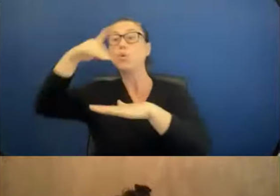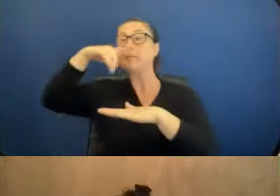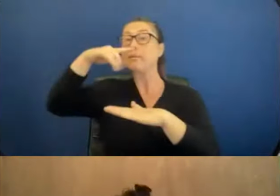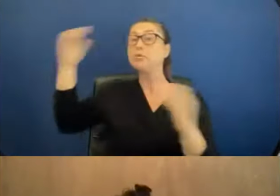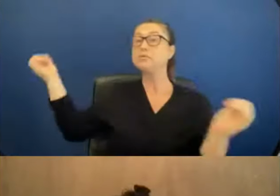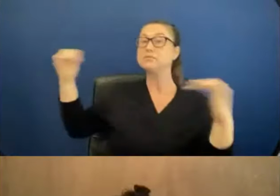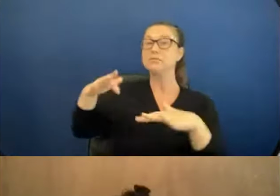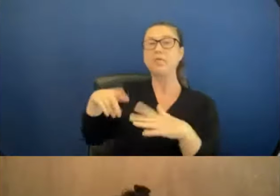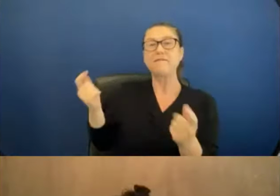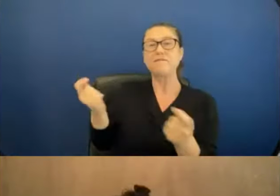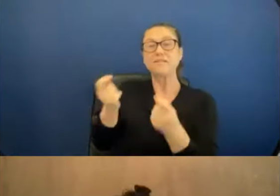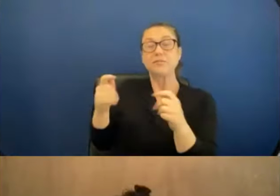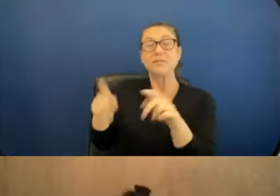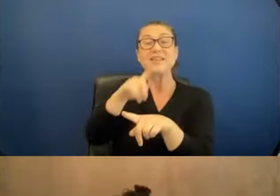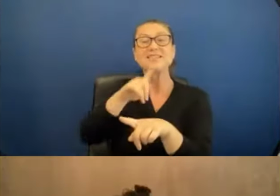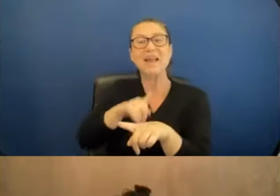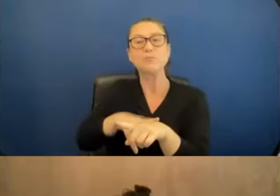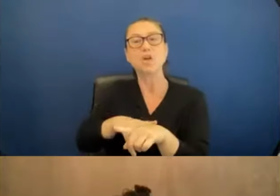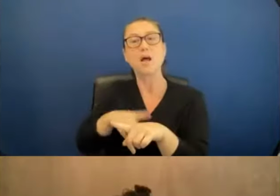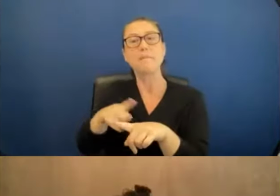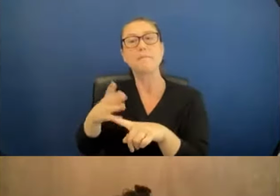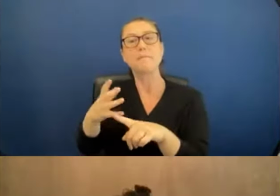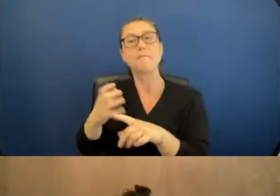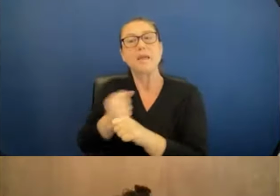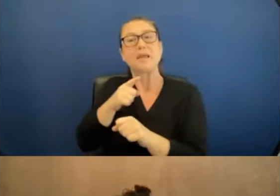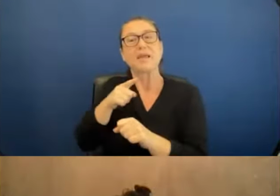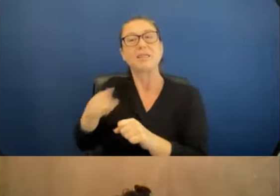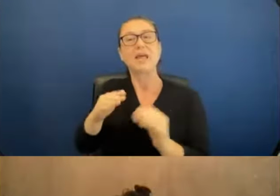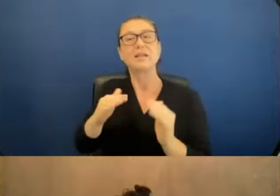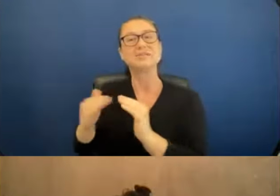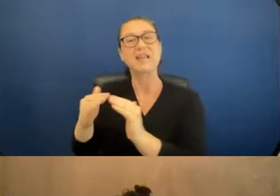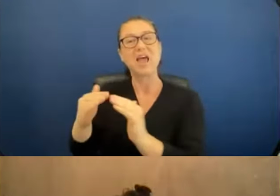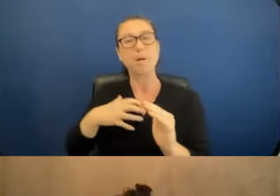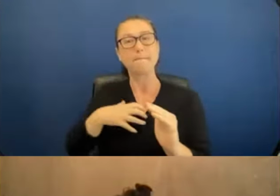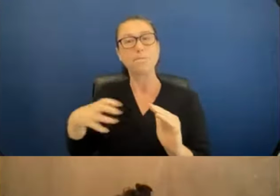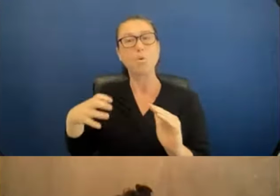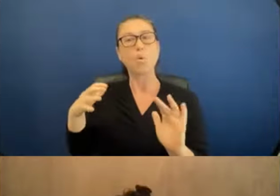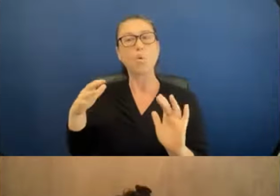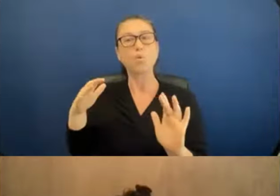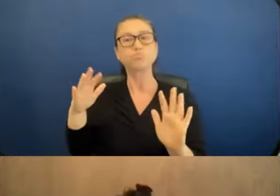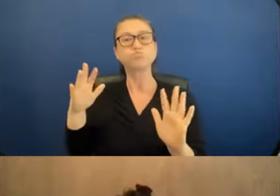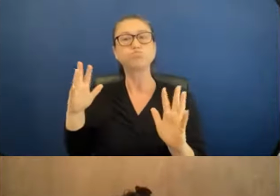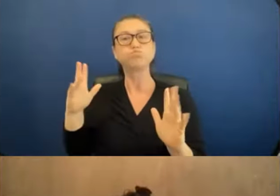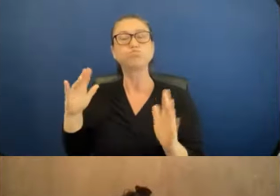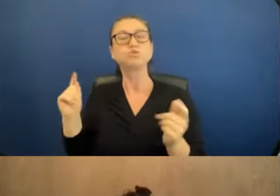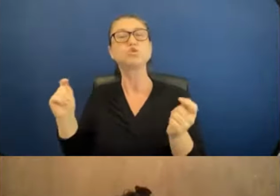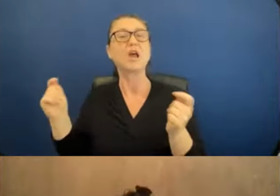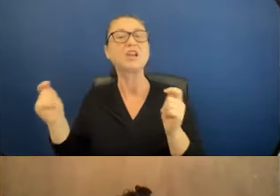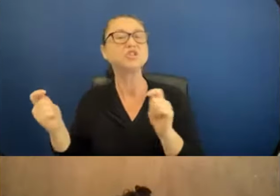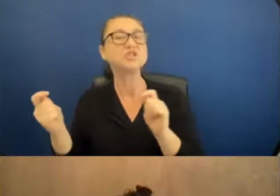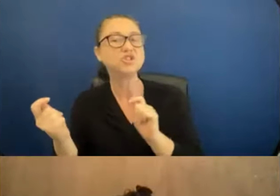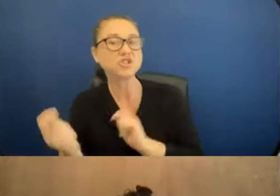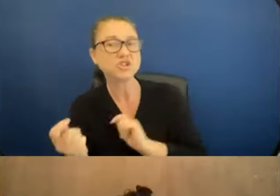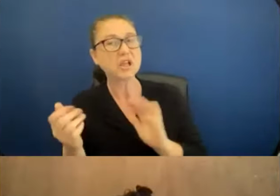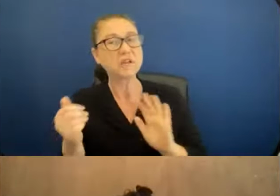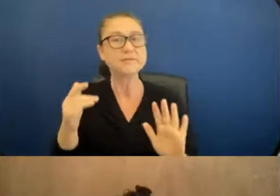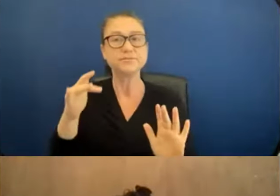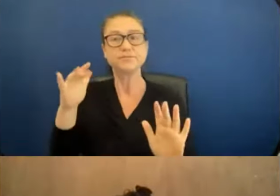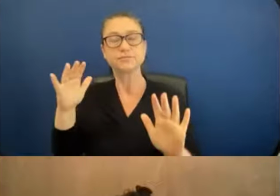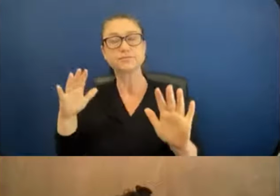same time as that's happening. It's gentrifying and it is stratifying more because we have, we have sort of different